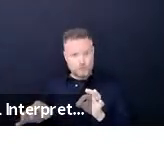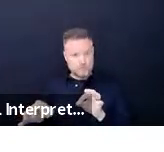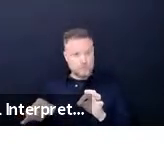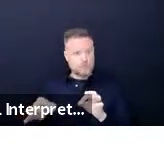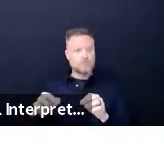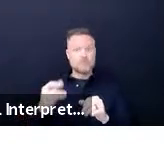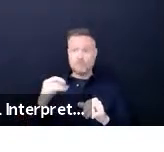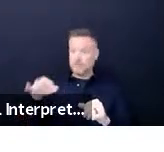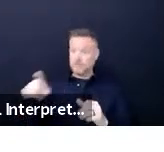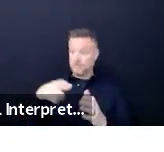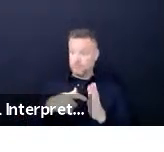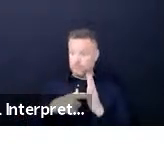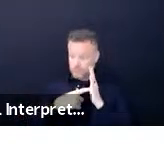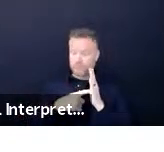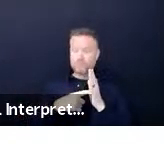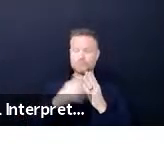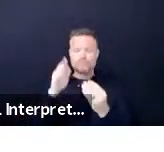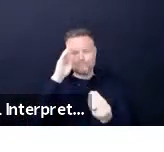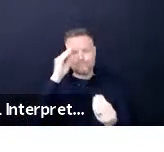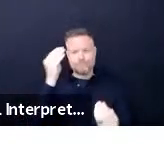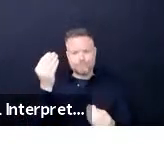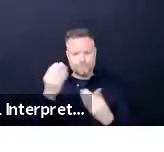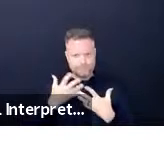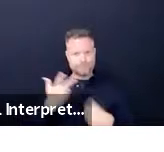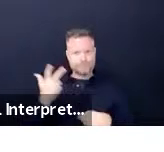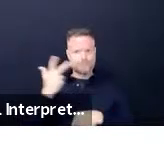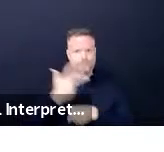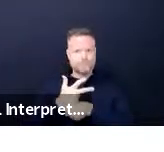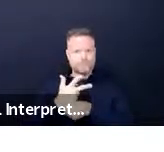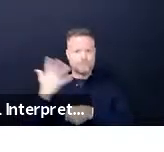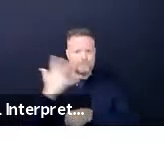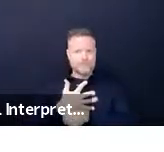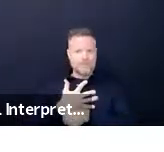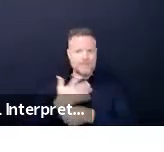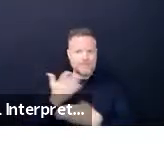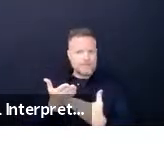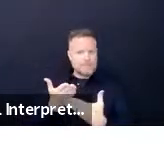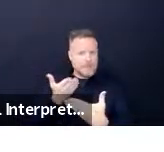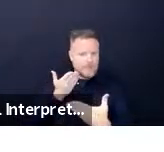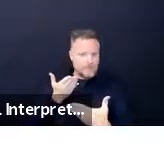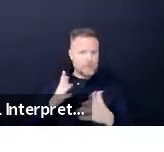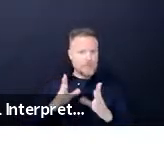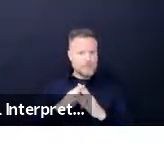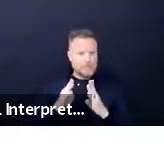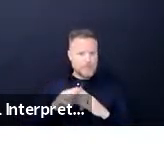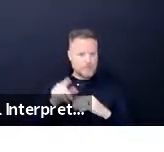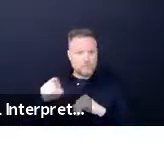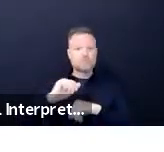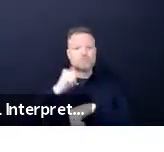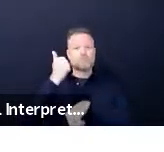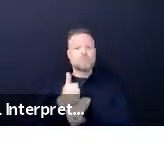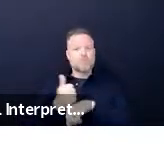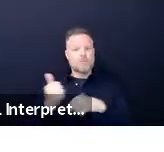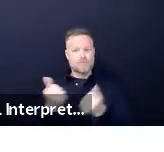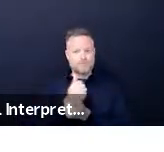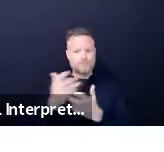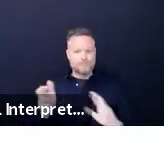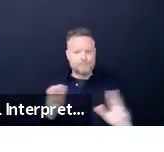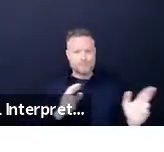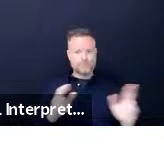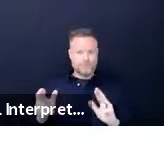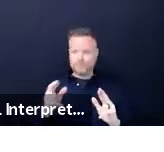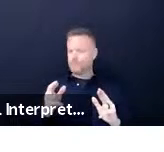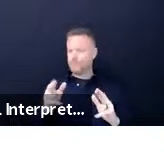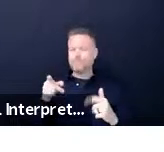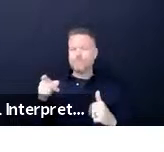meeting, have them let you know 3 to 5 days prior to the meeting so you can make arrangements. If you don't